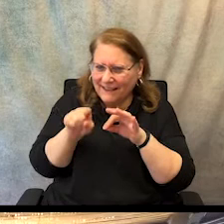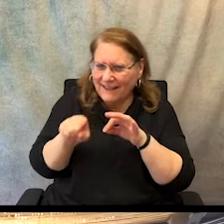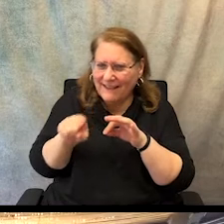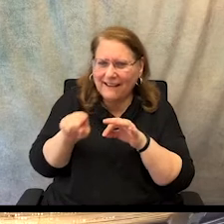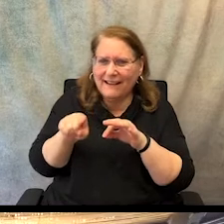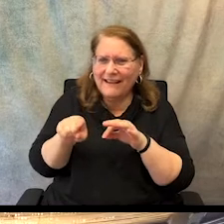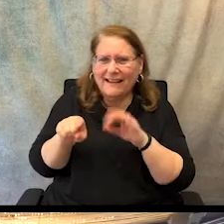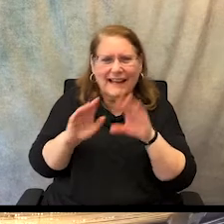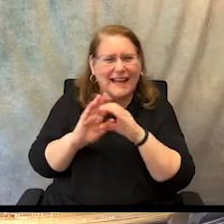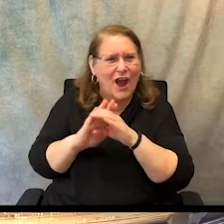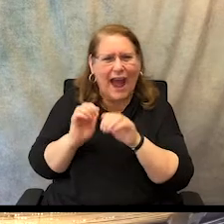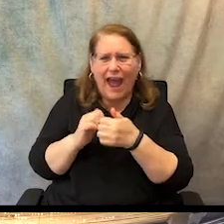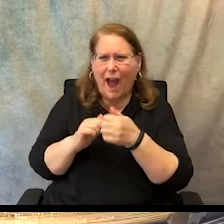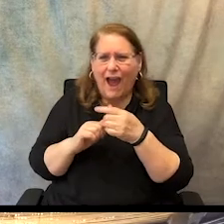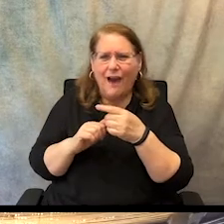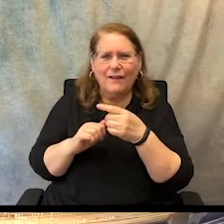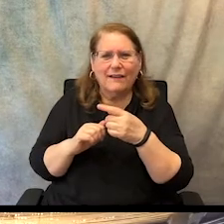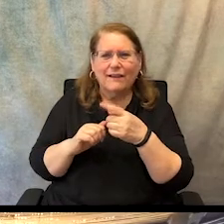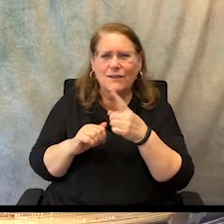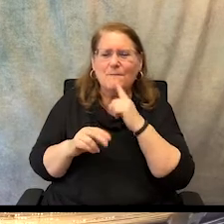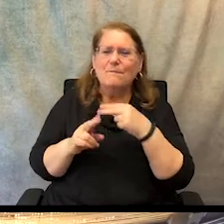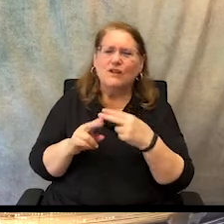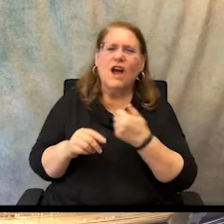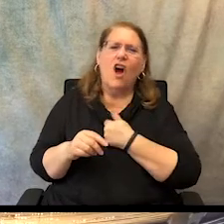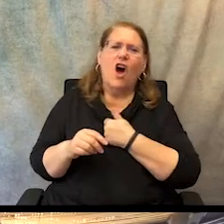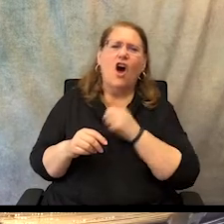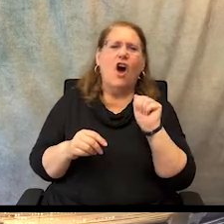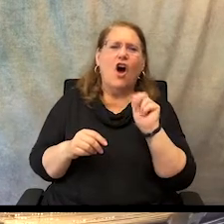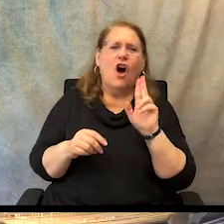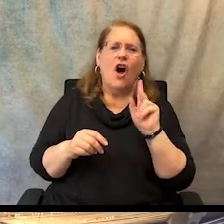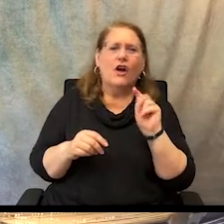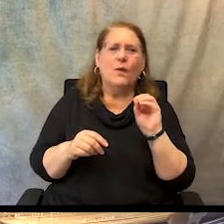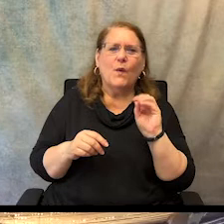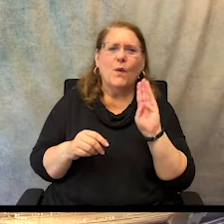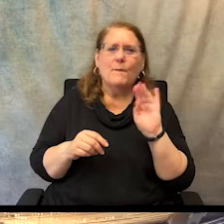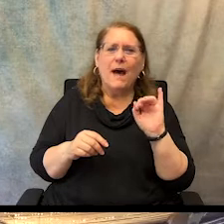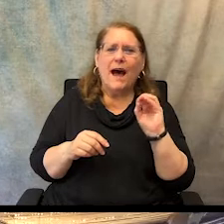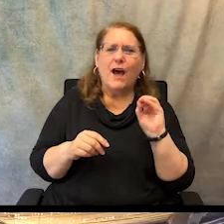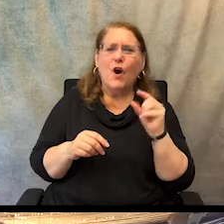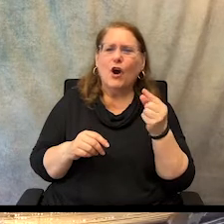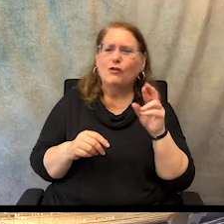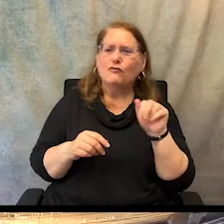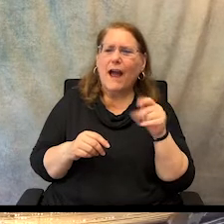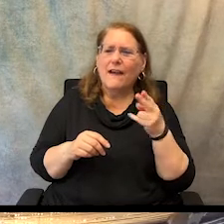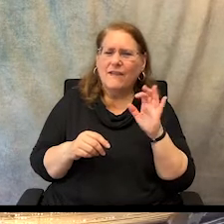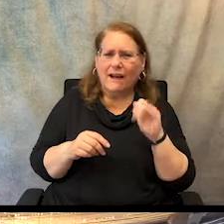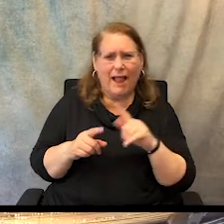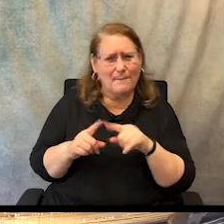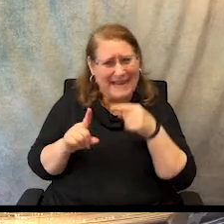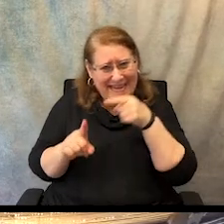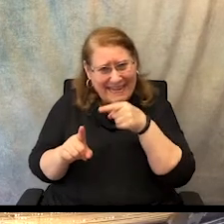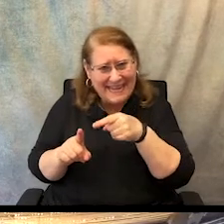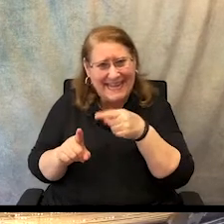How did you find his character? How did he come to you? You mentioned it's kind of autobiographical, but he